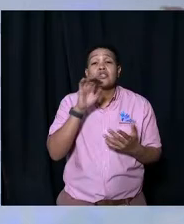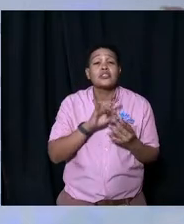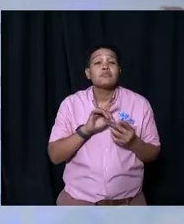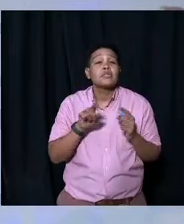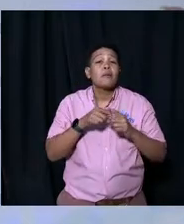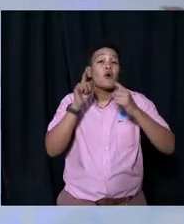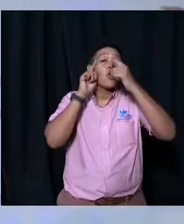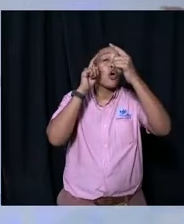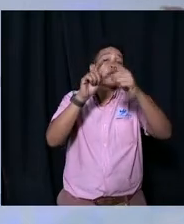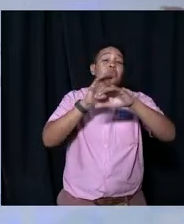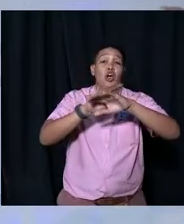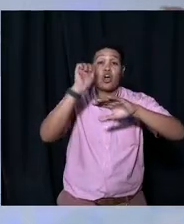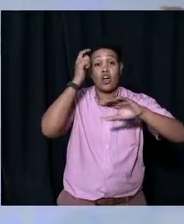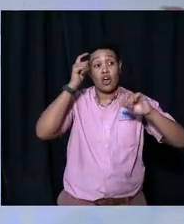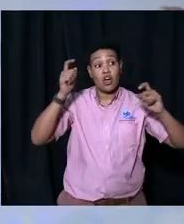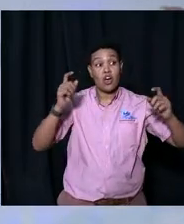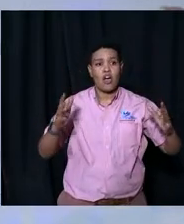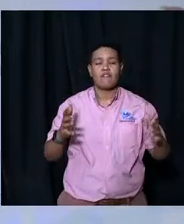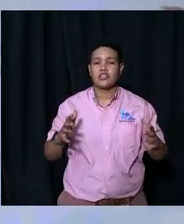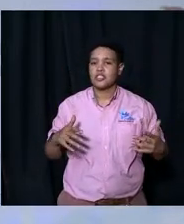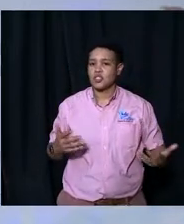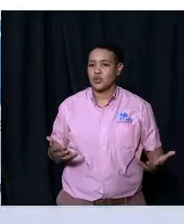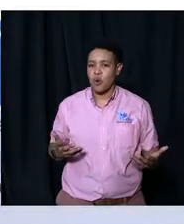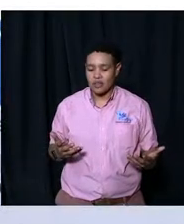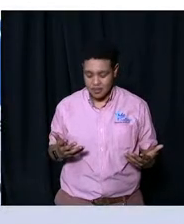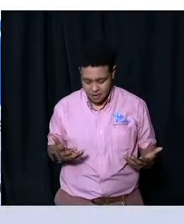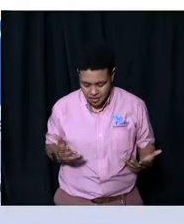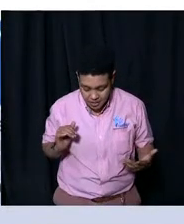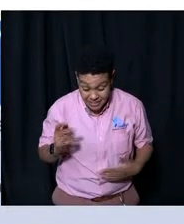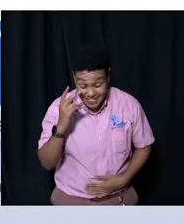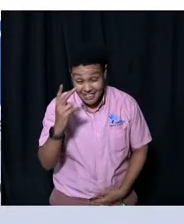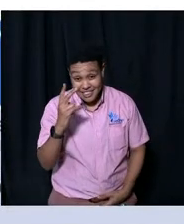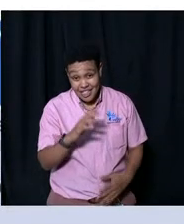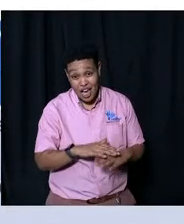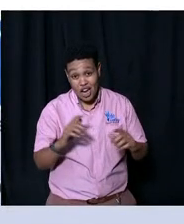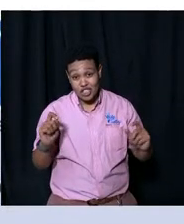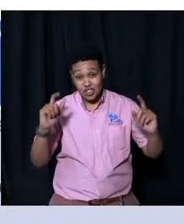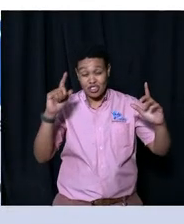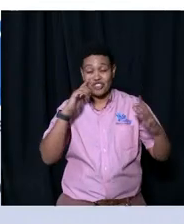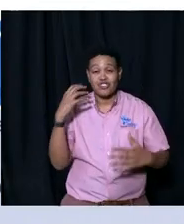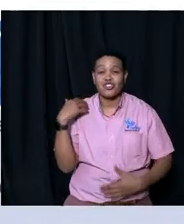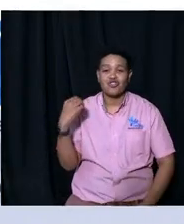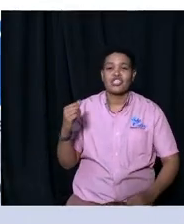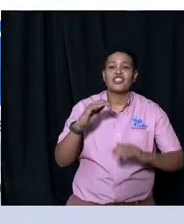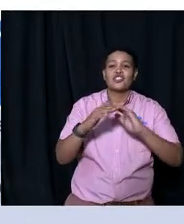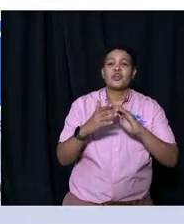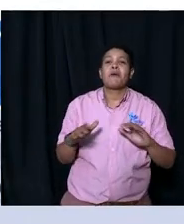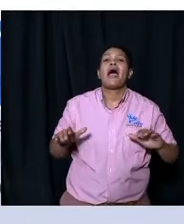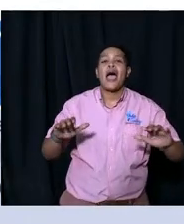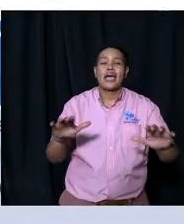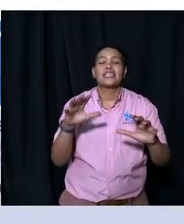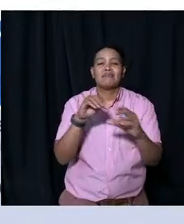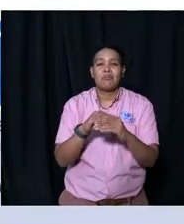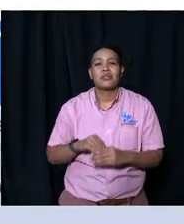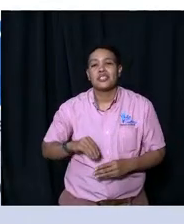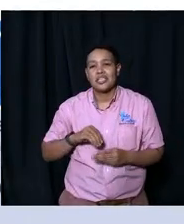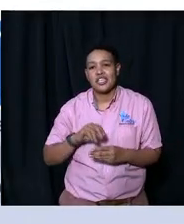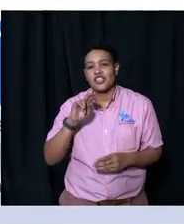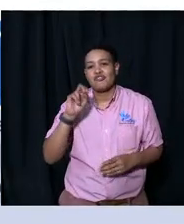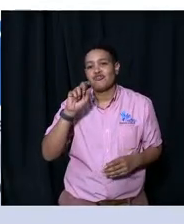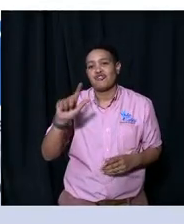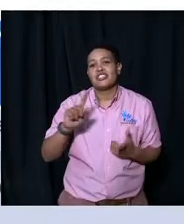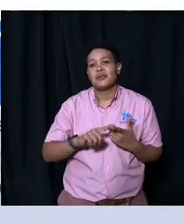to the objective on governance, is, as you can see on the screen, strengthen Jamaica's active participation in regional